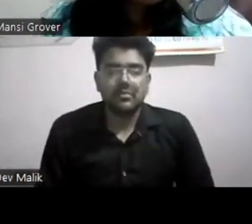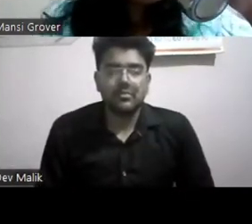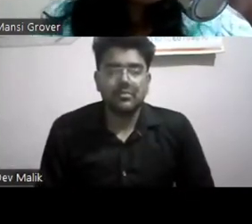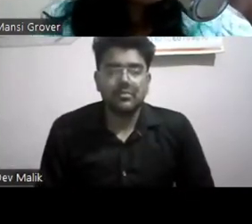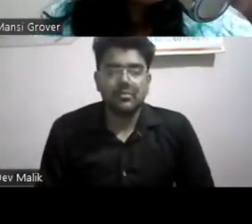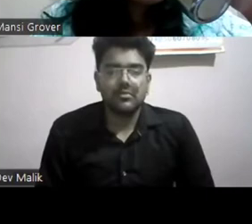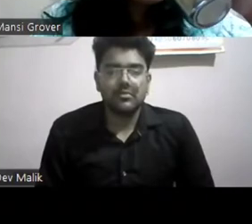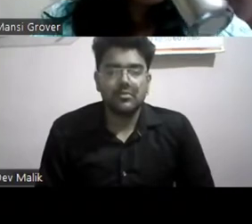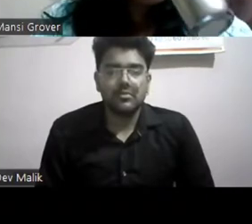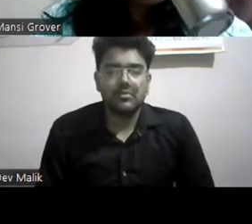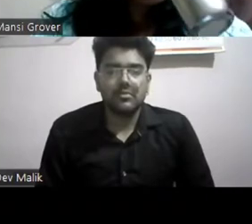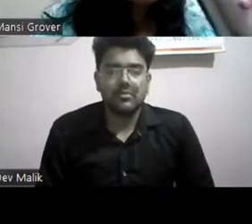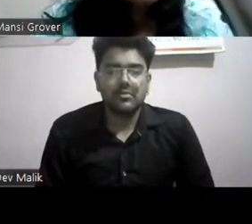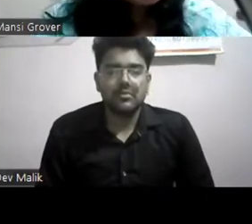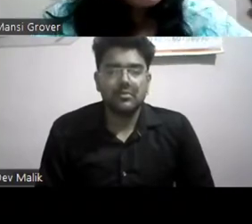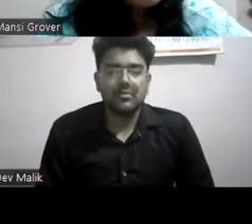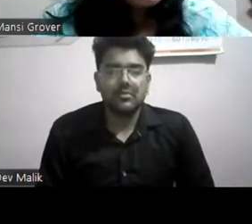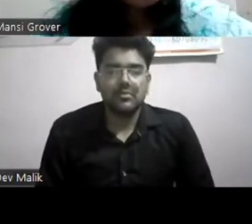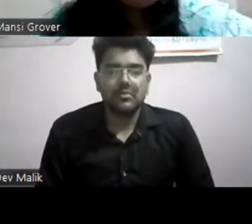Jhilmil.